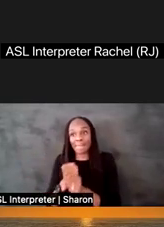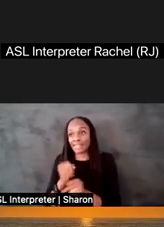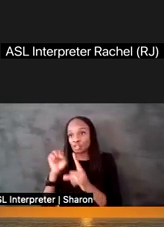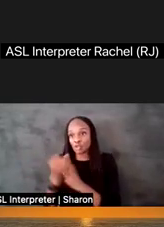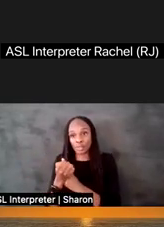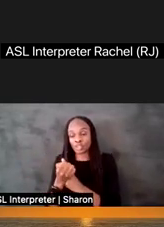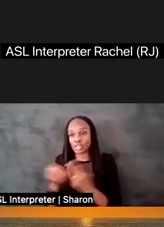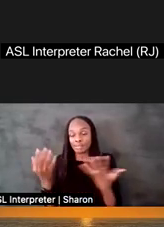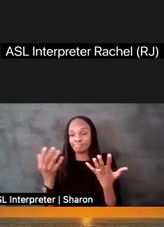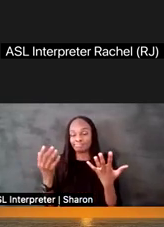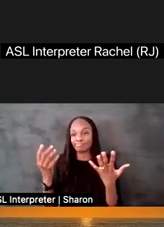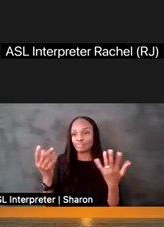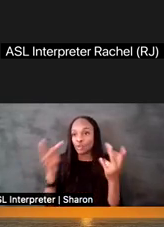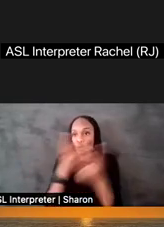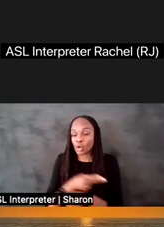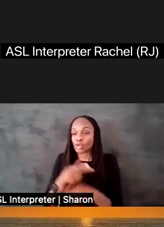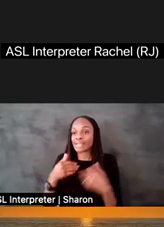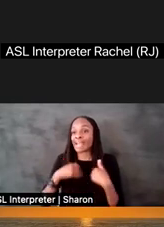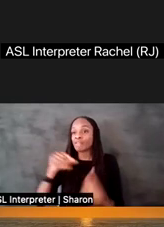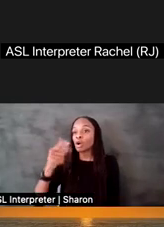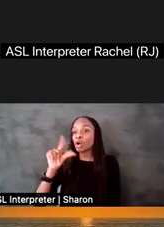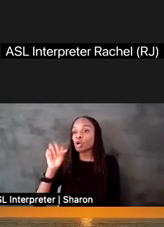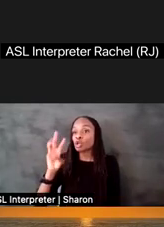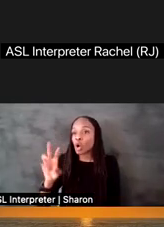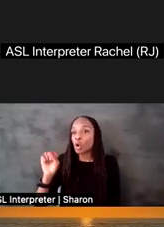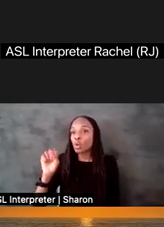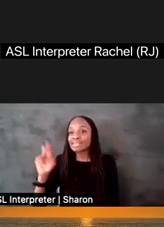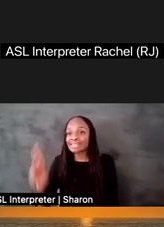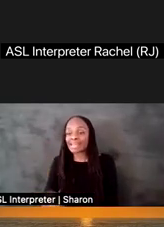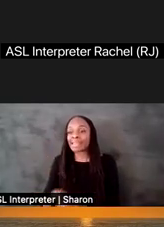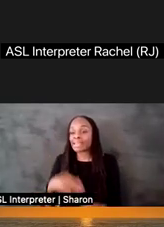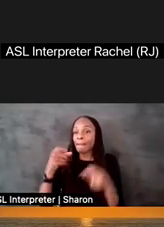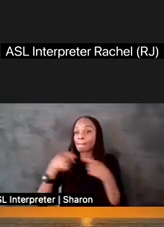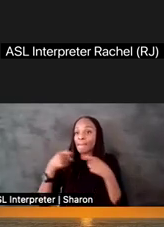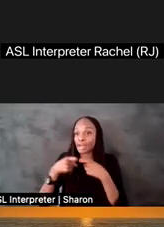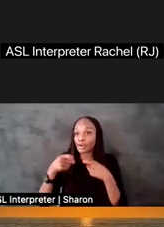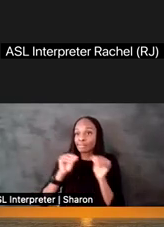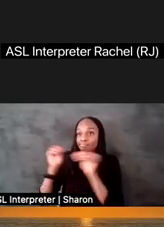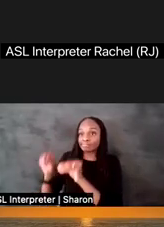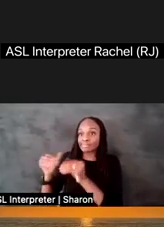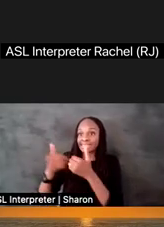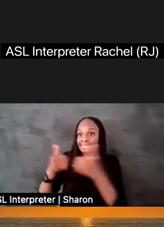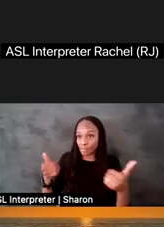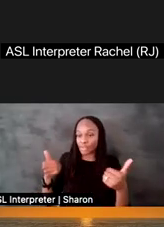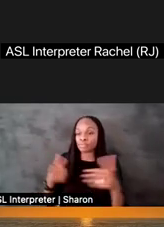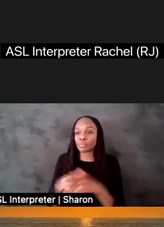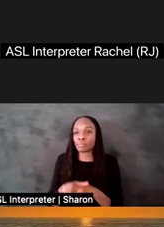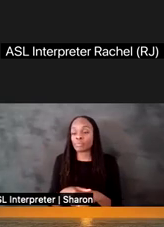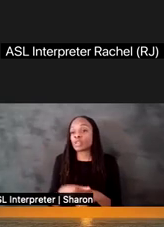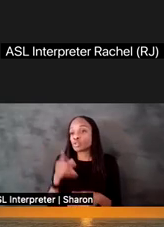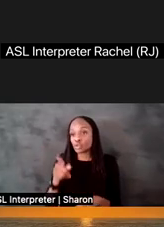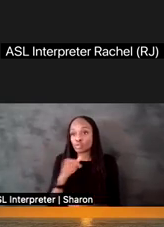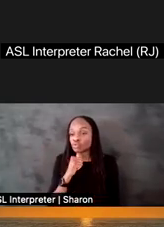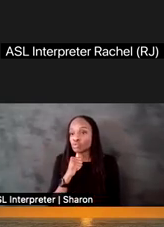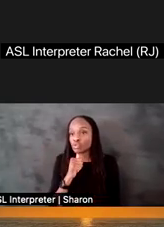sticks in your go bags or a flashlight. Store the batteries separately as well so that you're not having